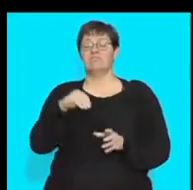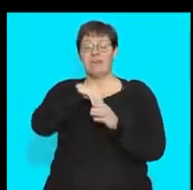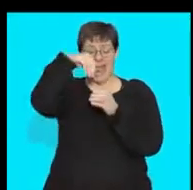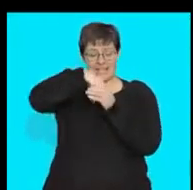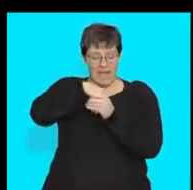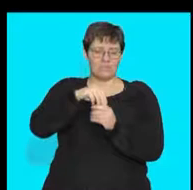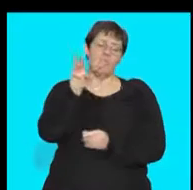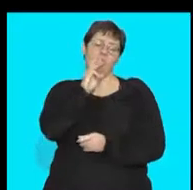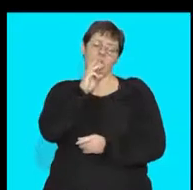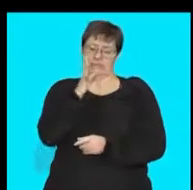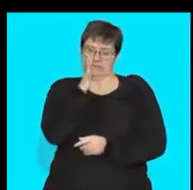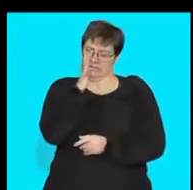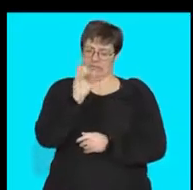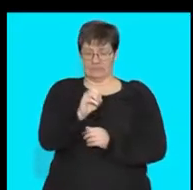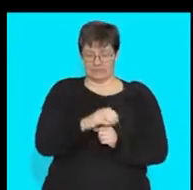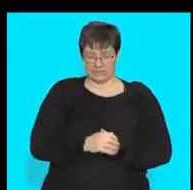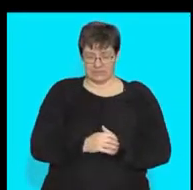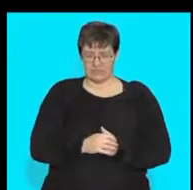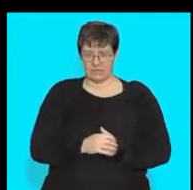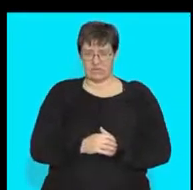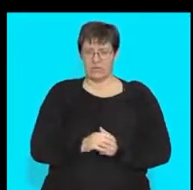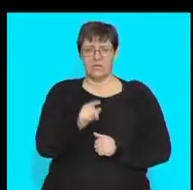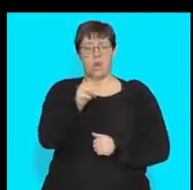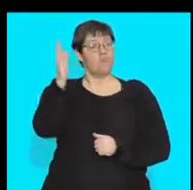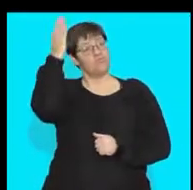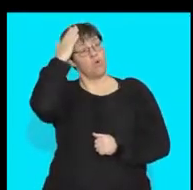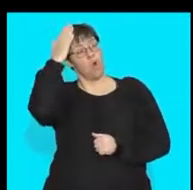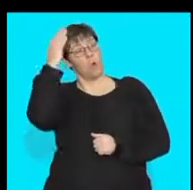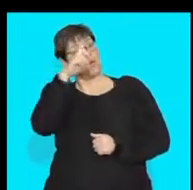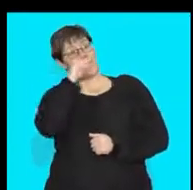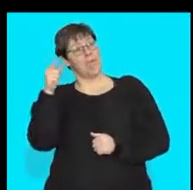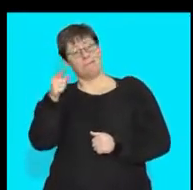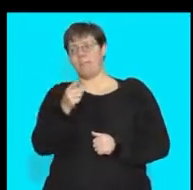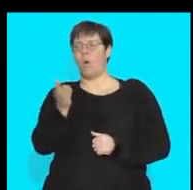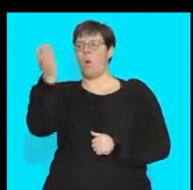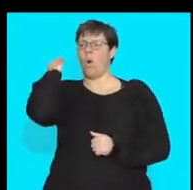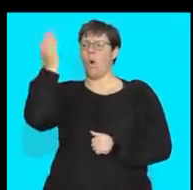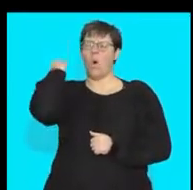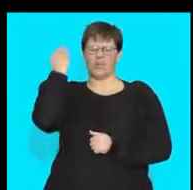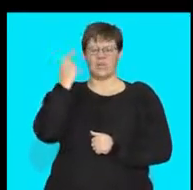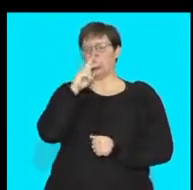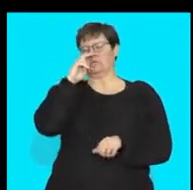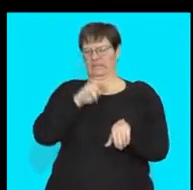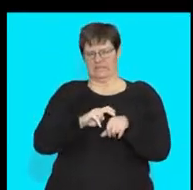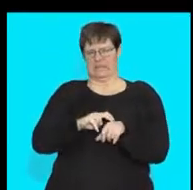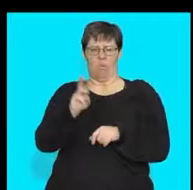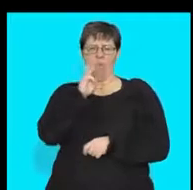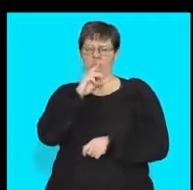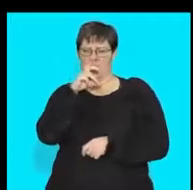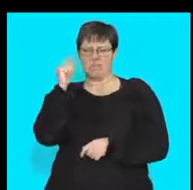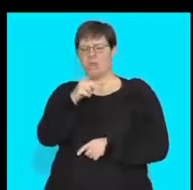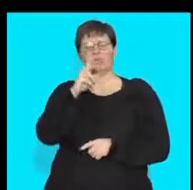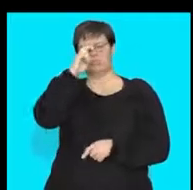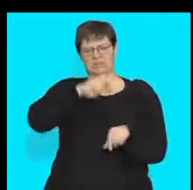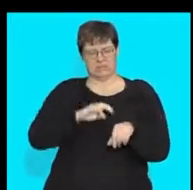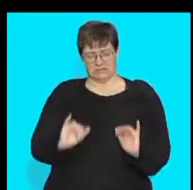And it's filled with liquid. There's liquid in it. You don't need to know the liquid's name anymore. That was the old times. Now we just